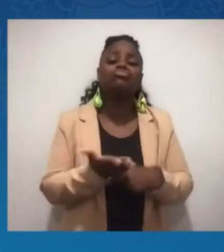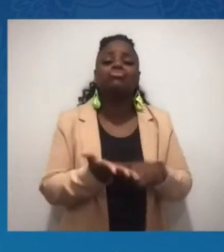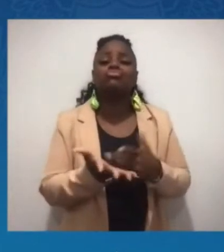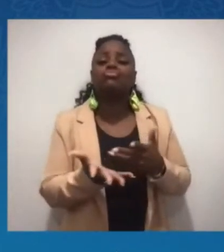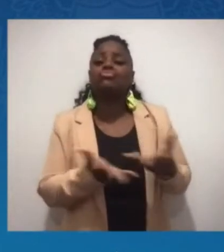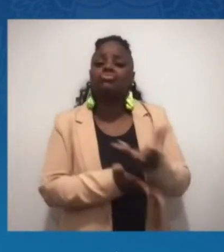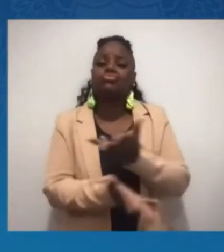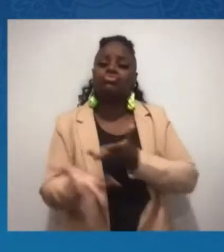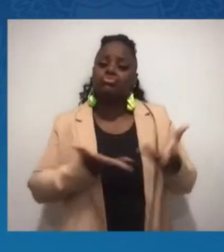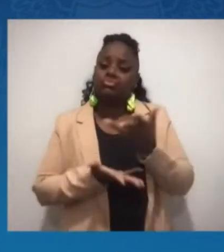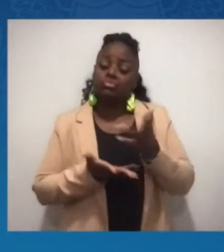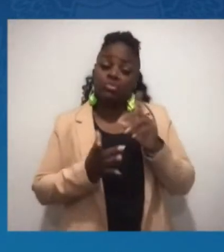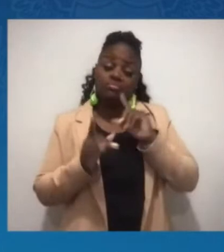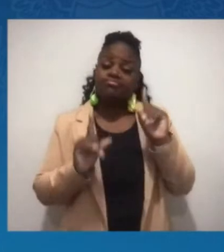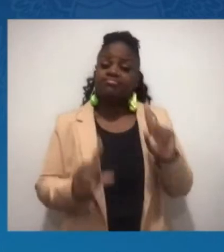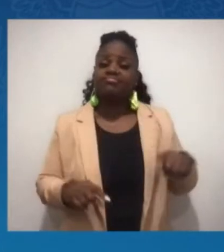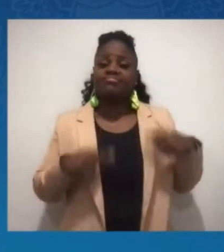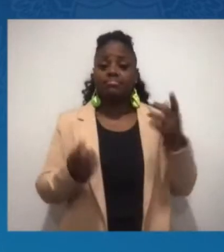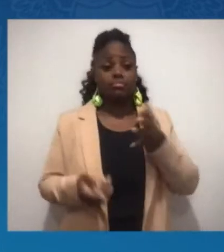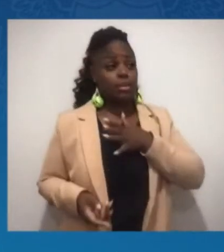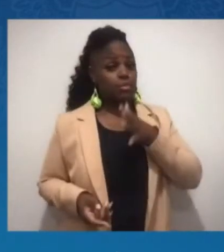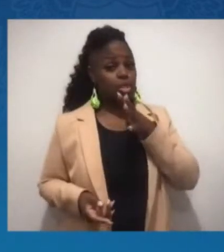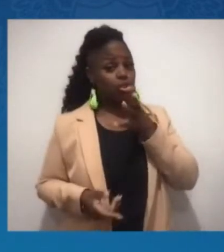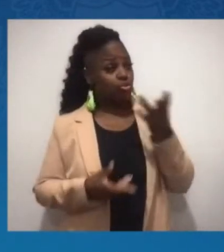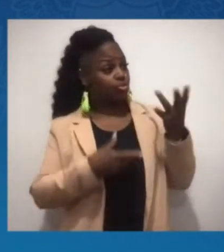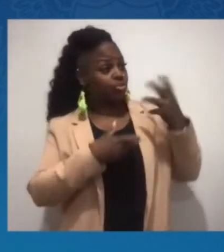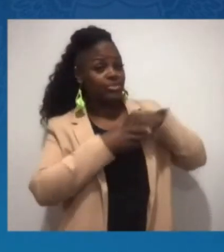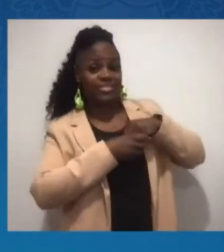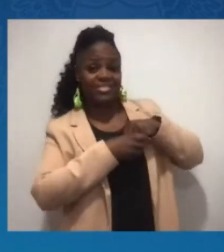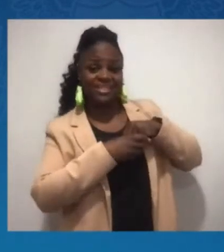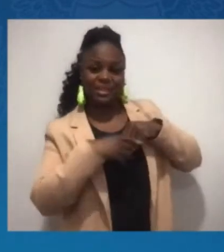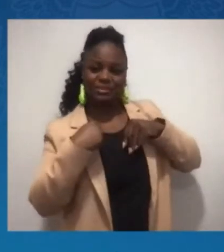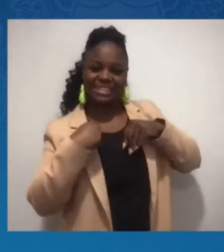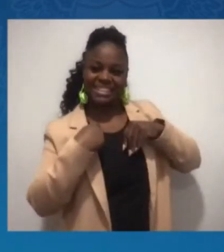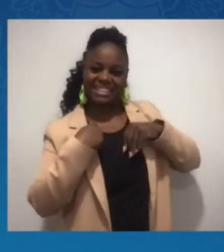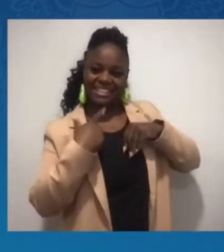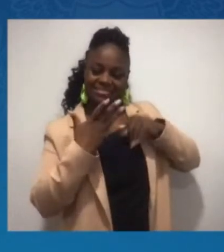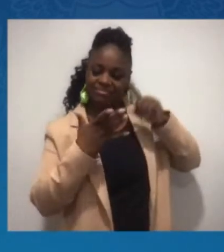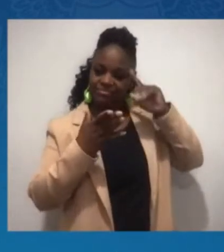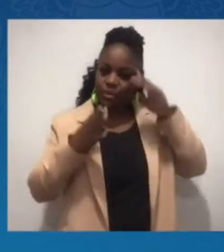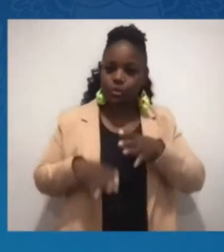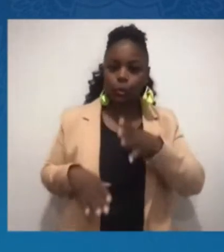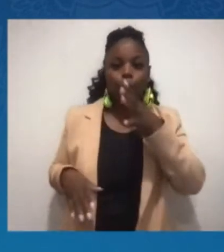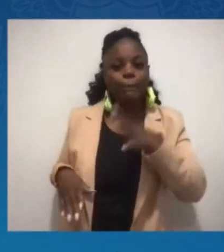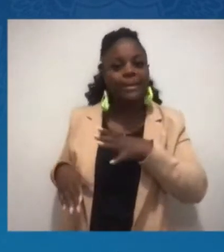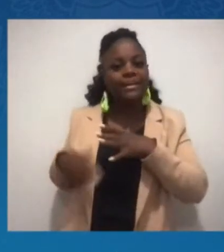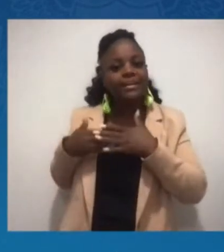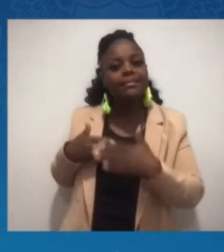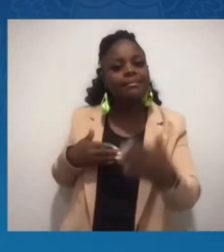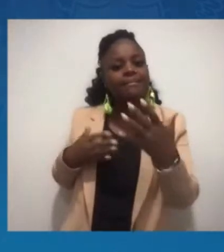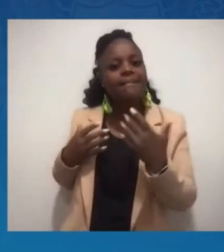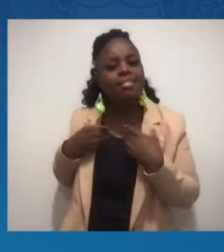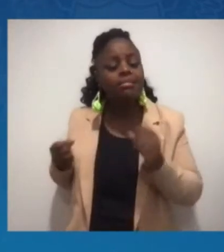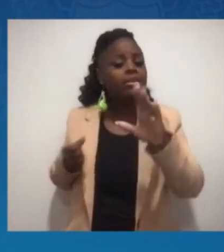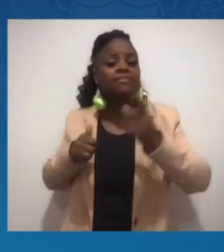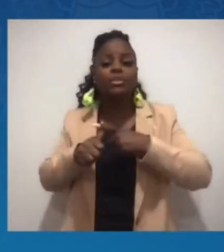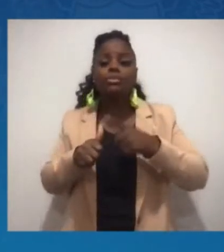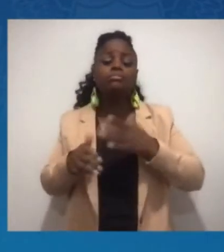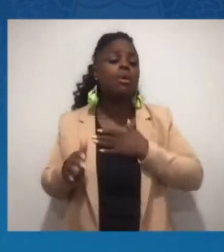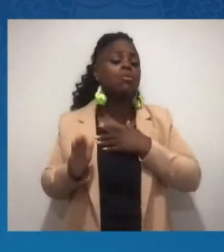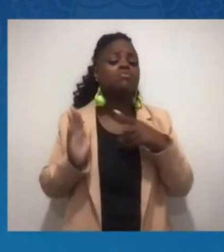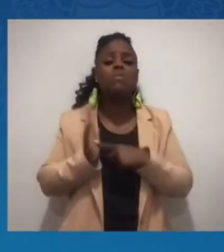one of my major areas of focus throughout my career, starting as a prosecutor, which is to focus on the health, the safety,